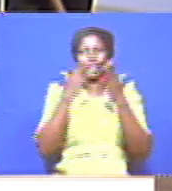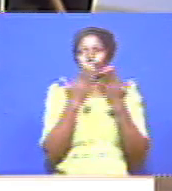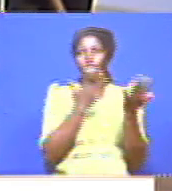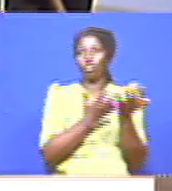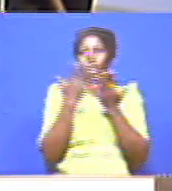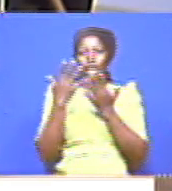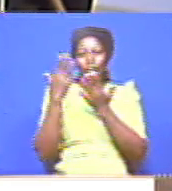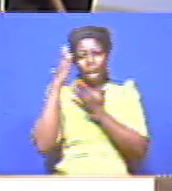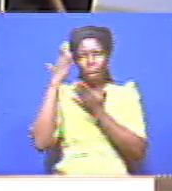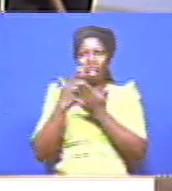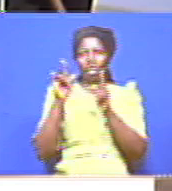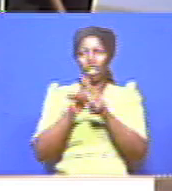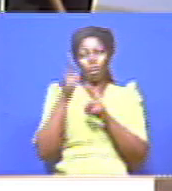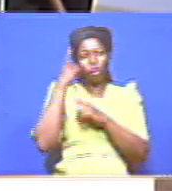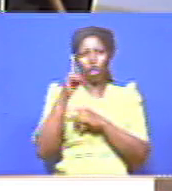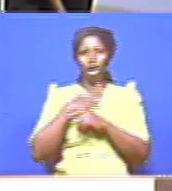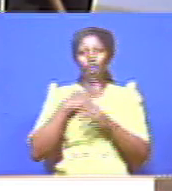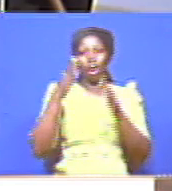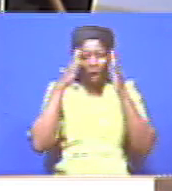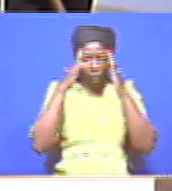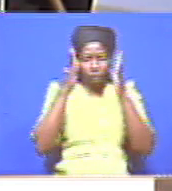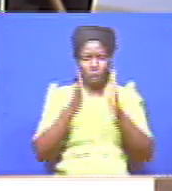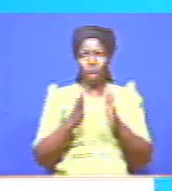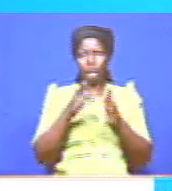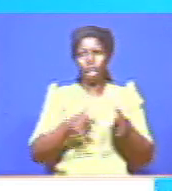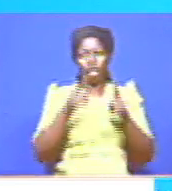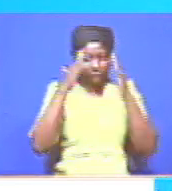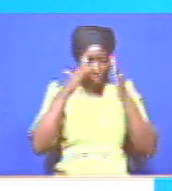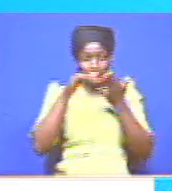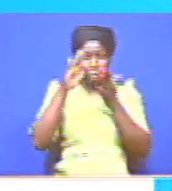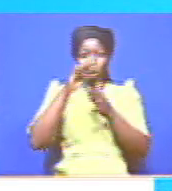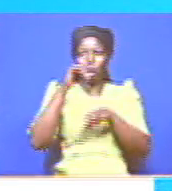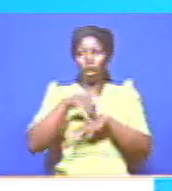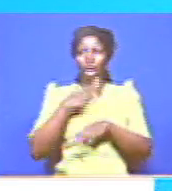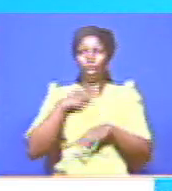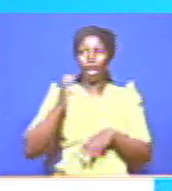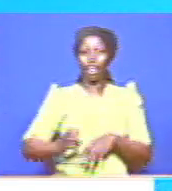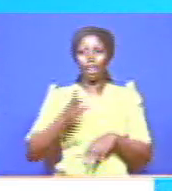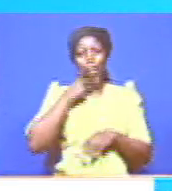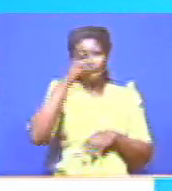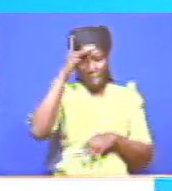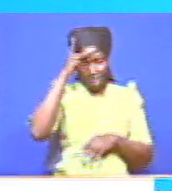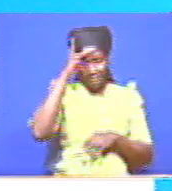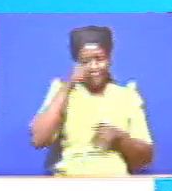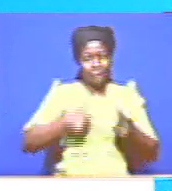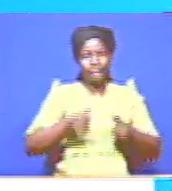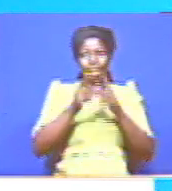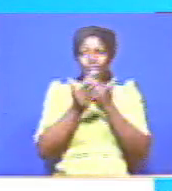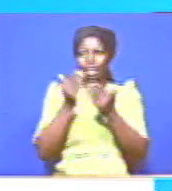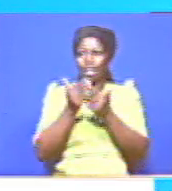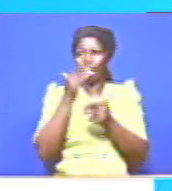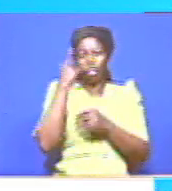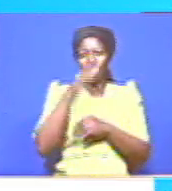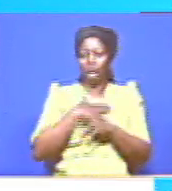for our viewers. Let's focus more on our ethics. For those of us who are parents, let us take more care of our role as